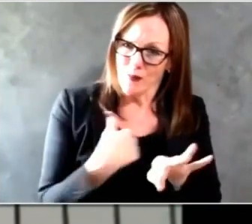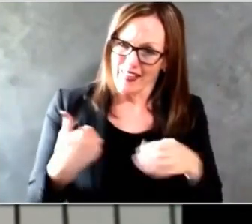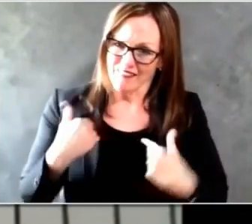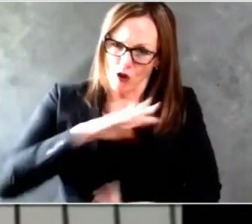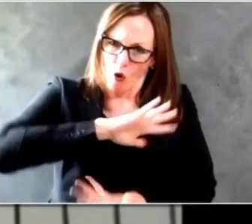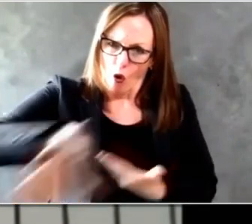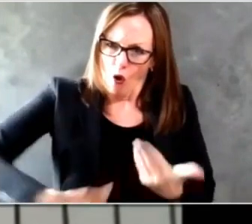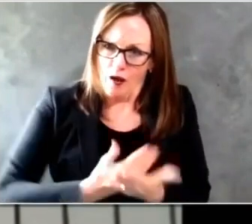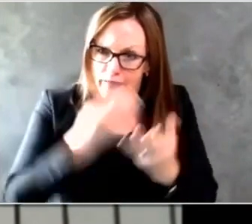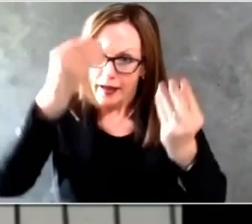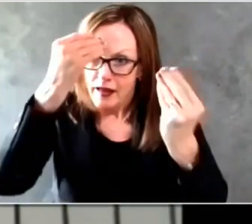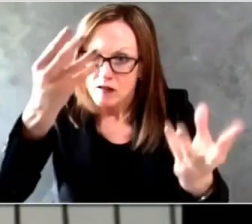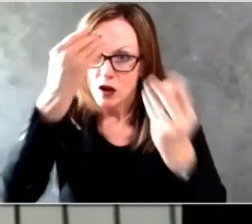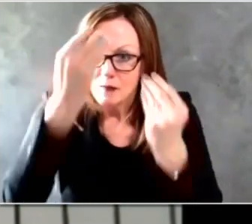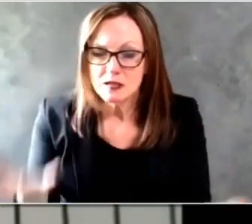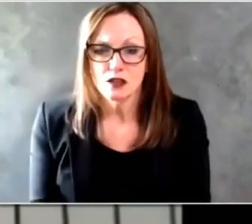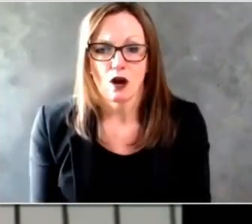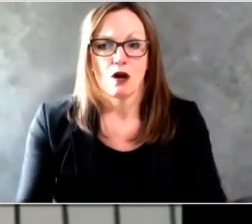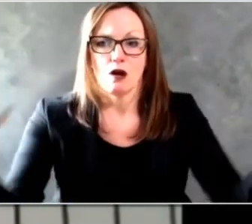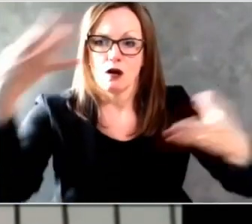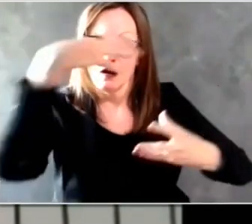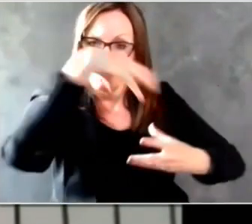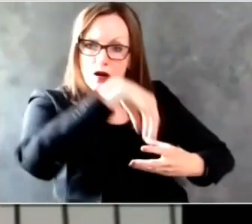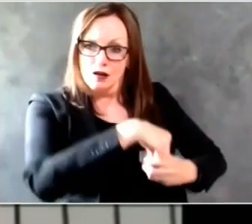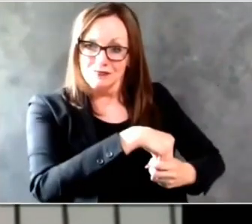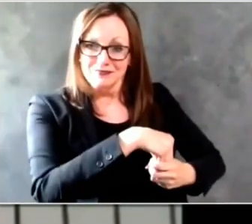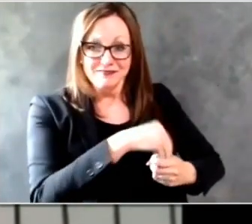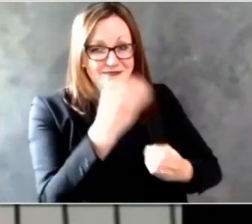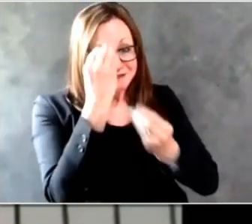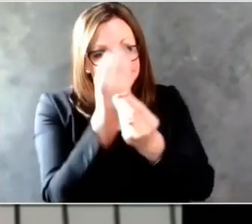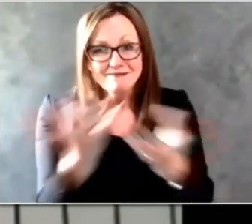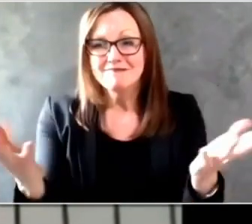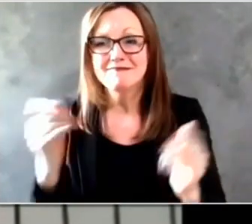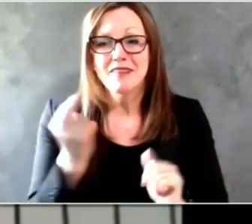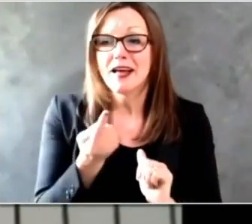departments. And to follow up, Molly?